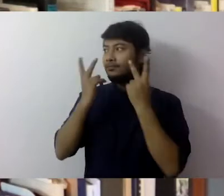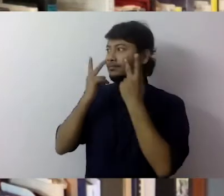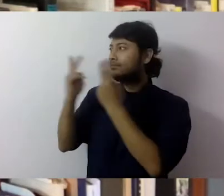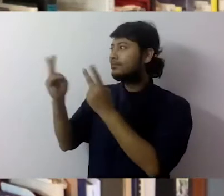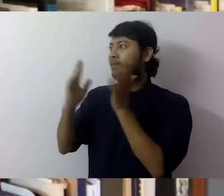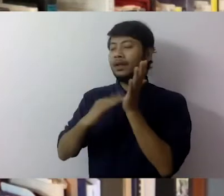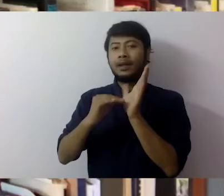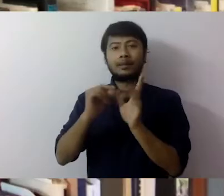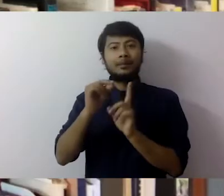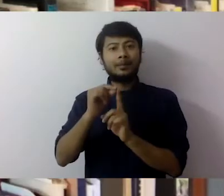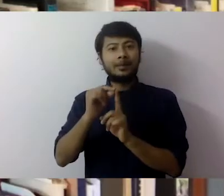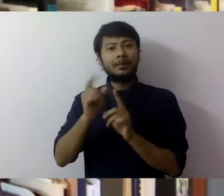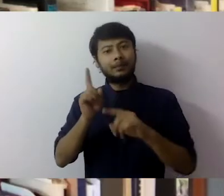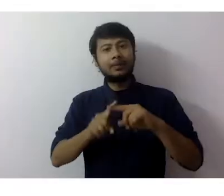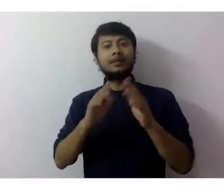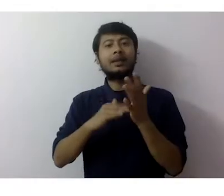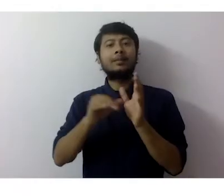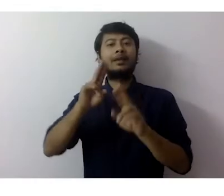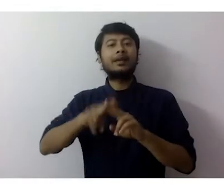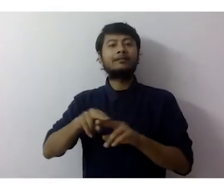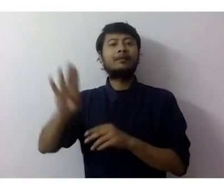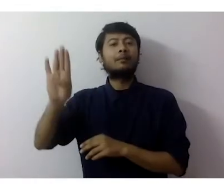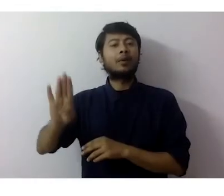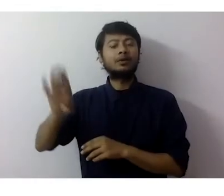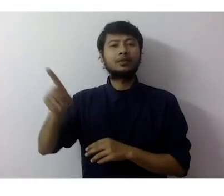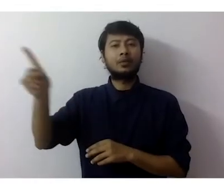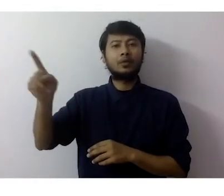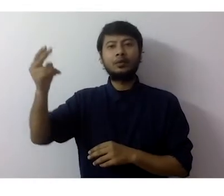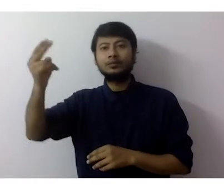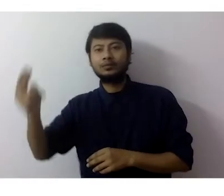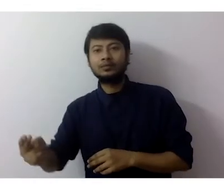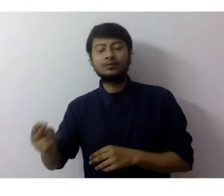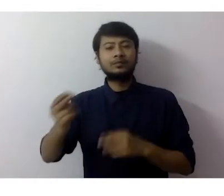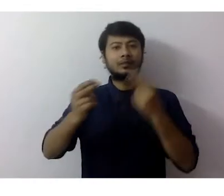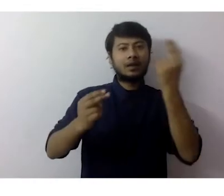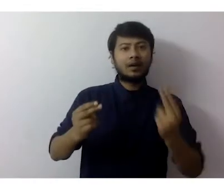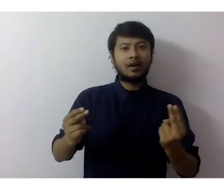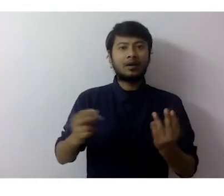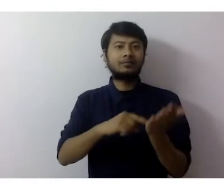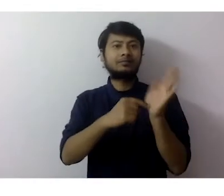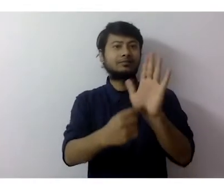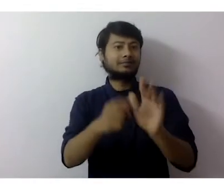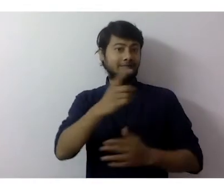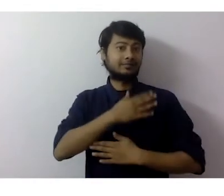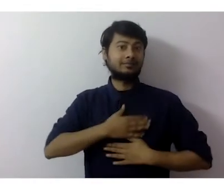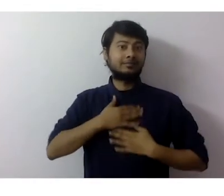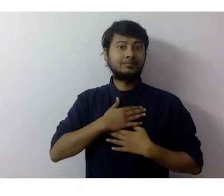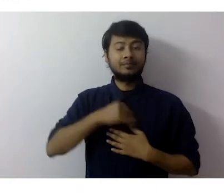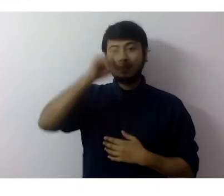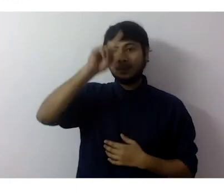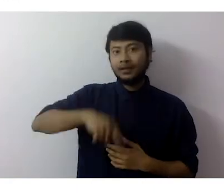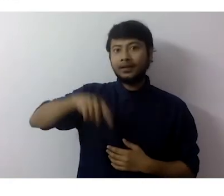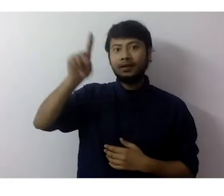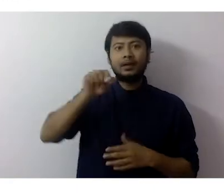the collection of the Museum of Fine Arts, Boston. These 2 artworks may have been produced at 2 distinct moments in the printmaking history of